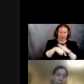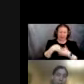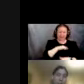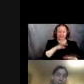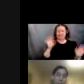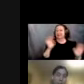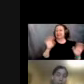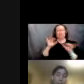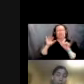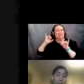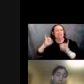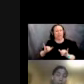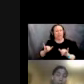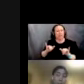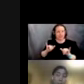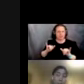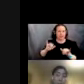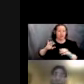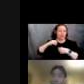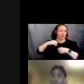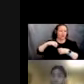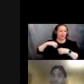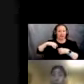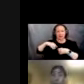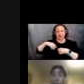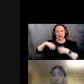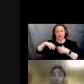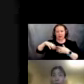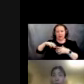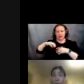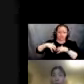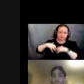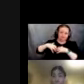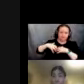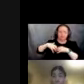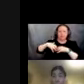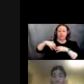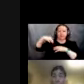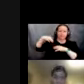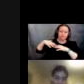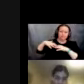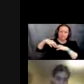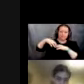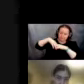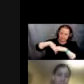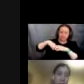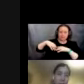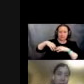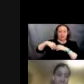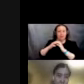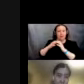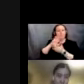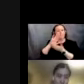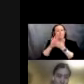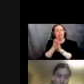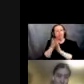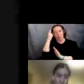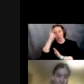know, obtain Hawaiian citizenship. Hawaiian was an independent kingdom at the time.